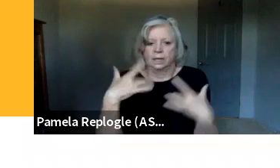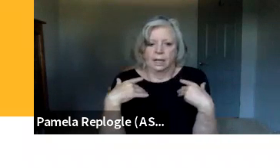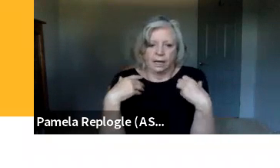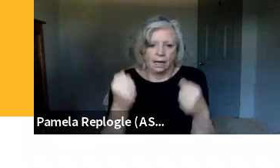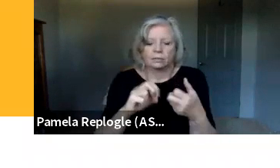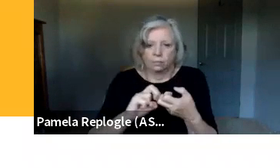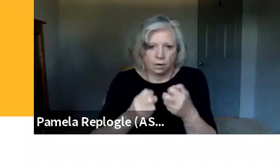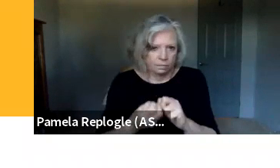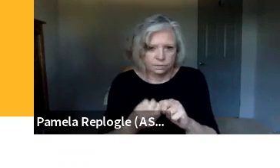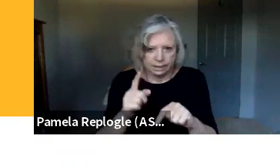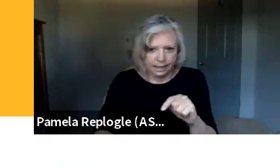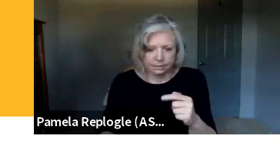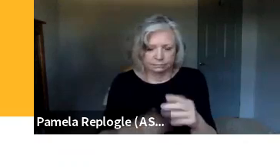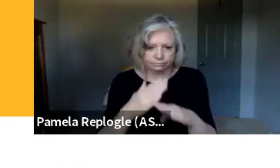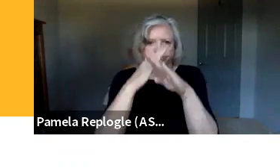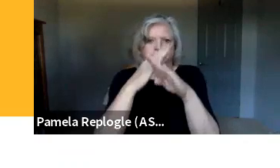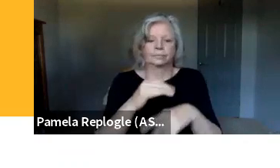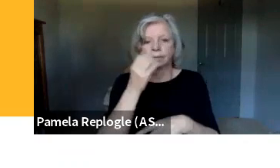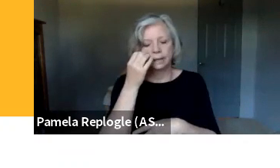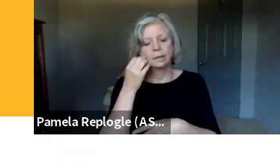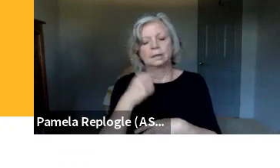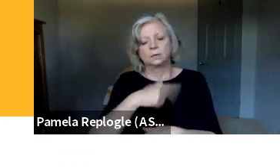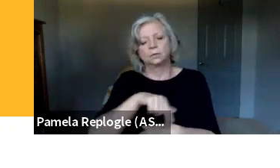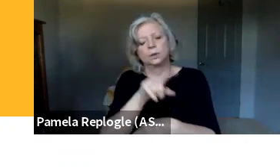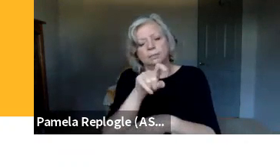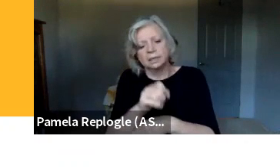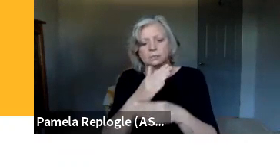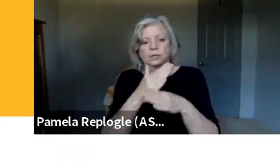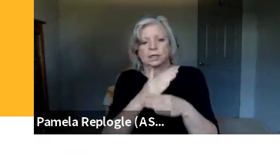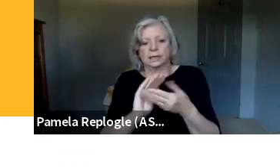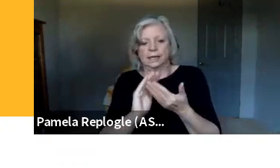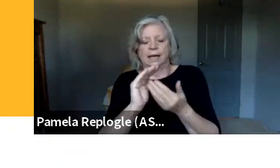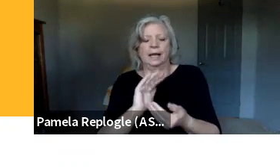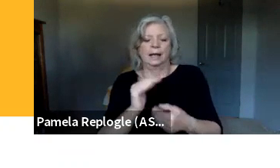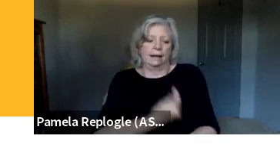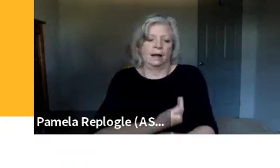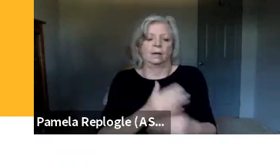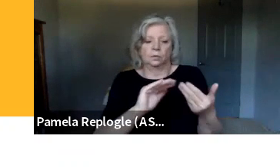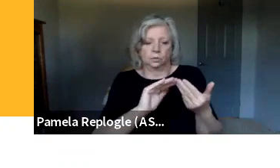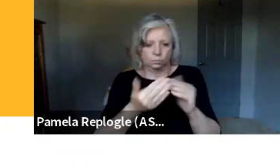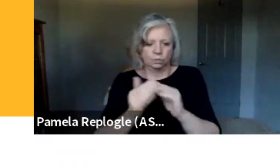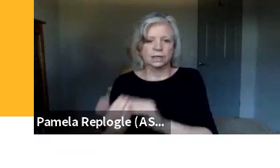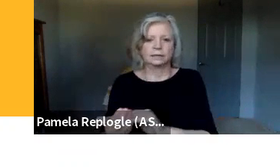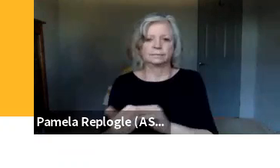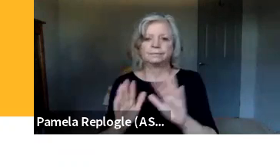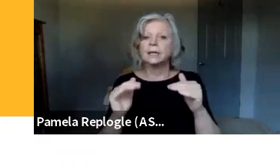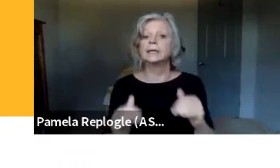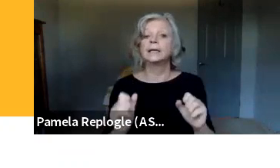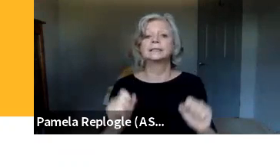continue to do our part to protect our community most at risk. Next slide,